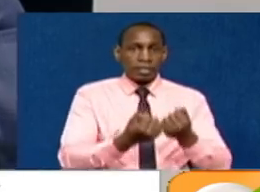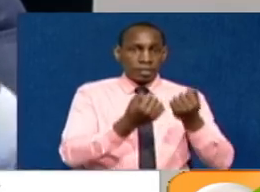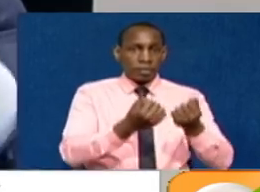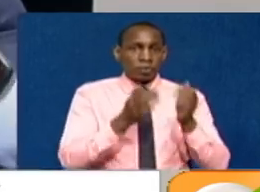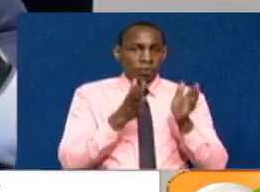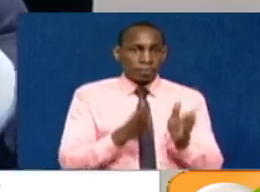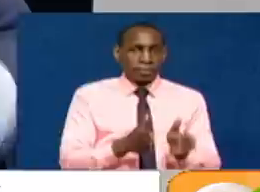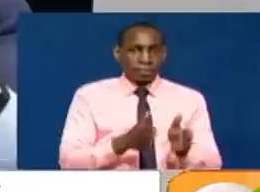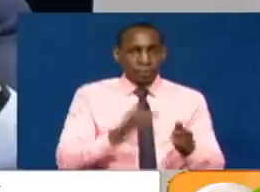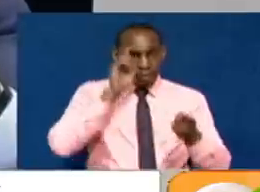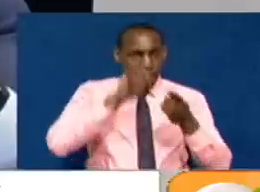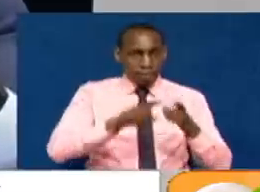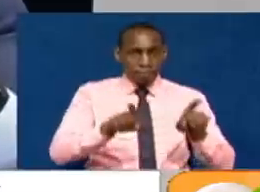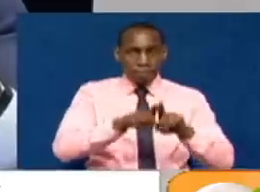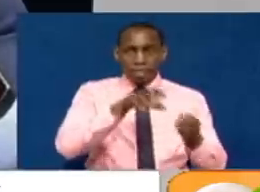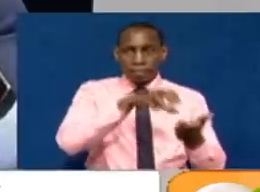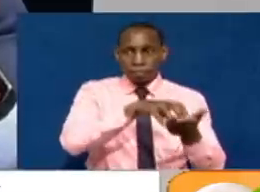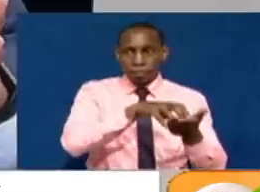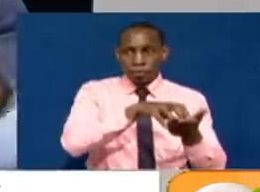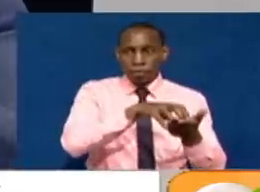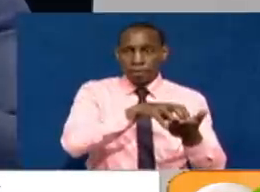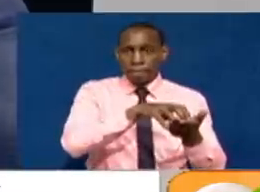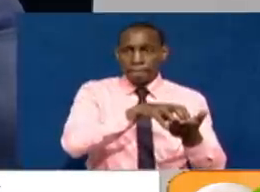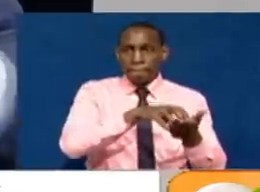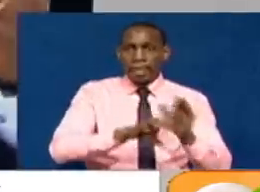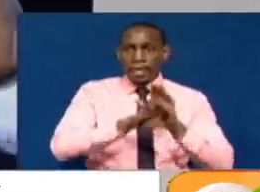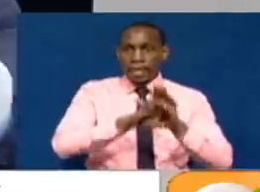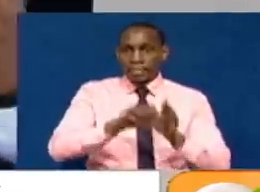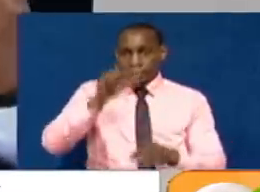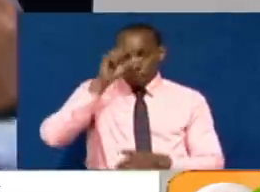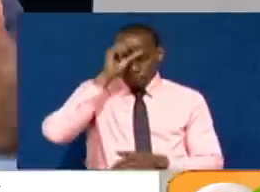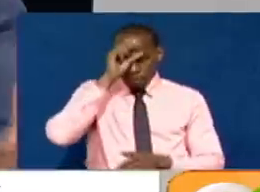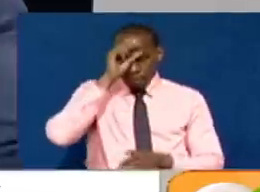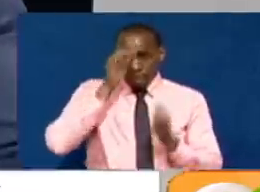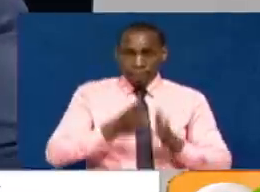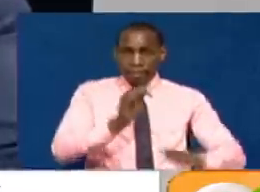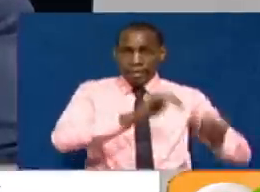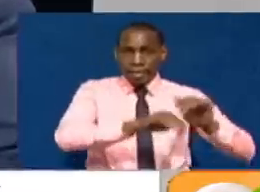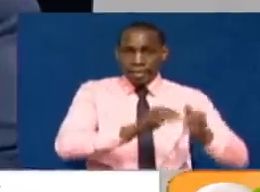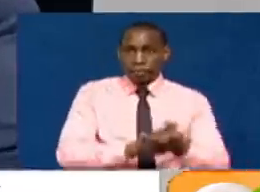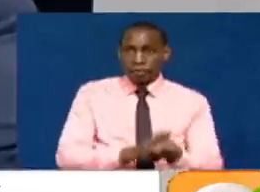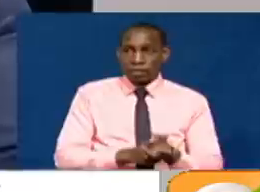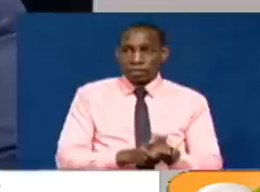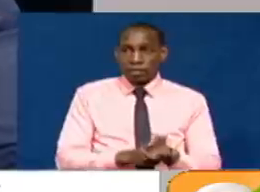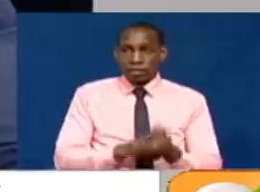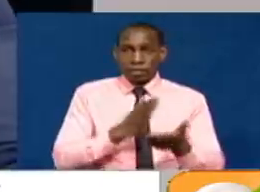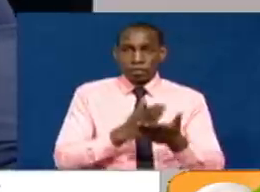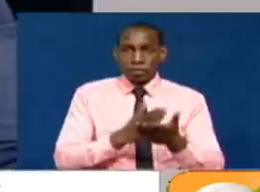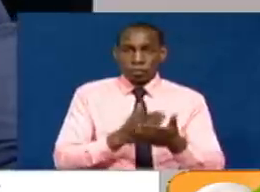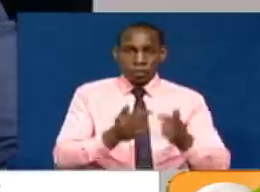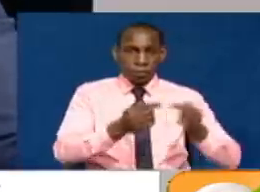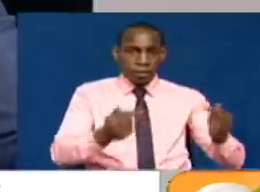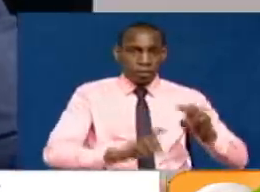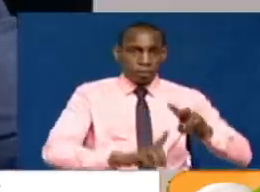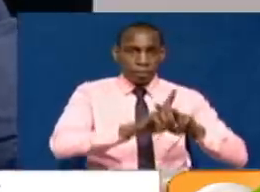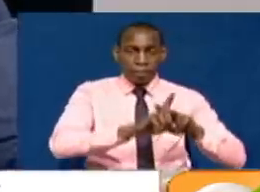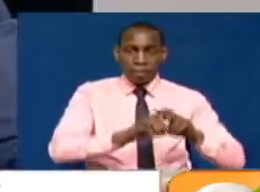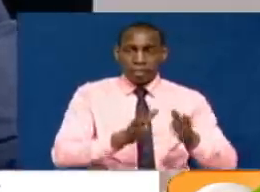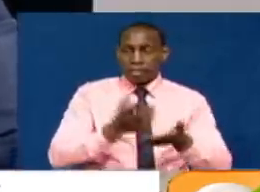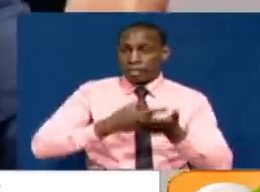candidates seeking the same ticket, let's say in a governor's race or something like that. And a lot of horse trading comes in. You'll